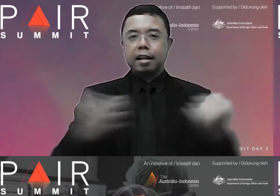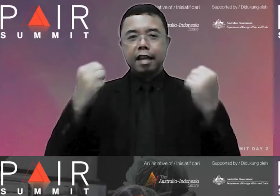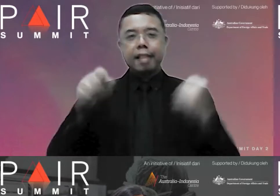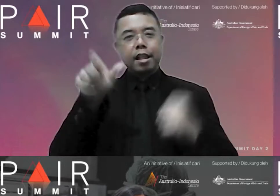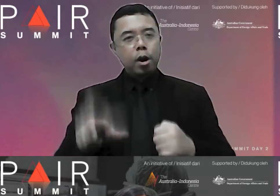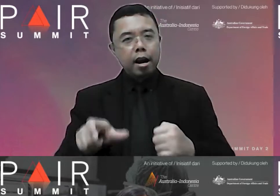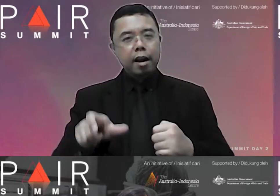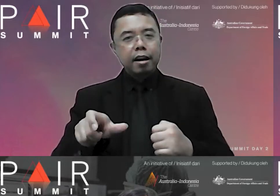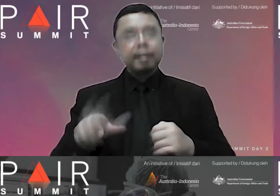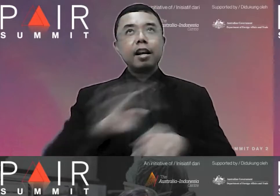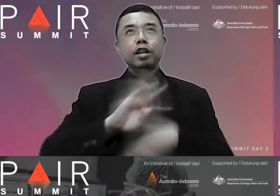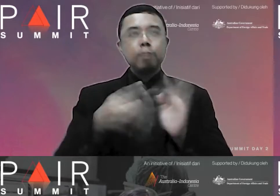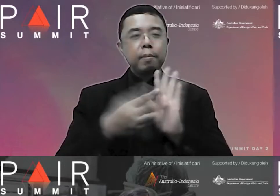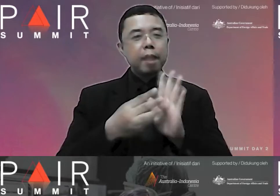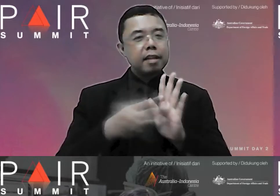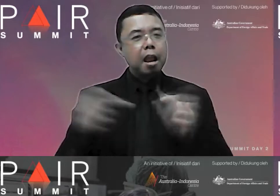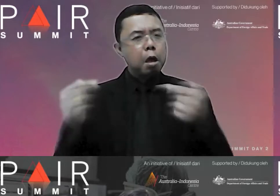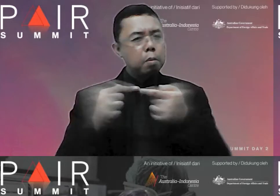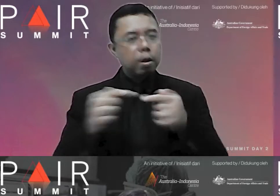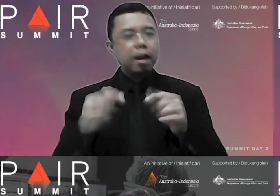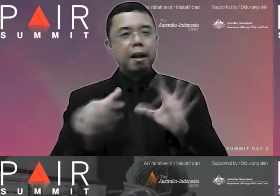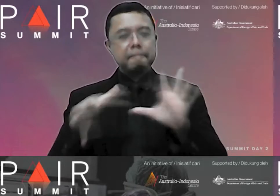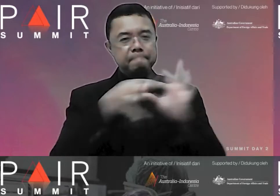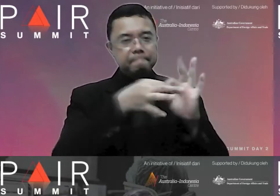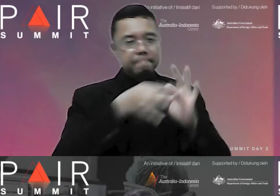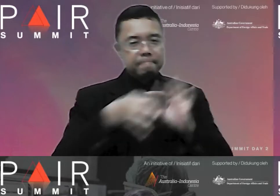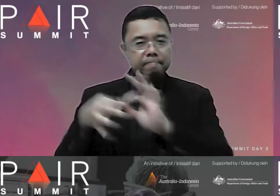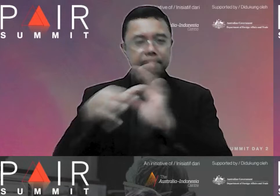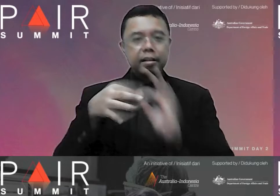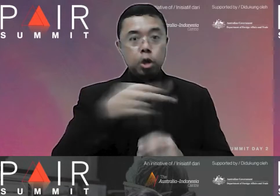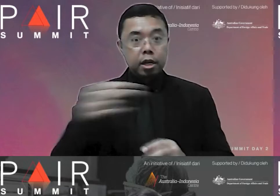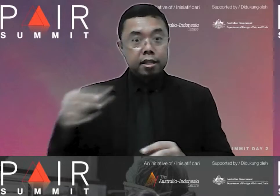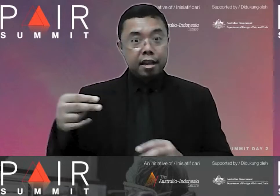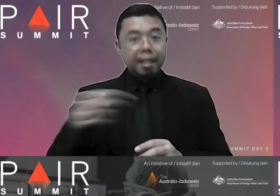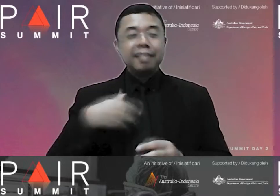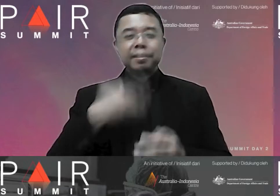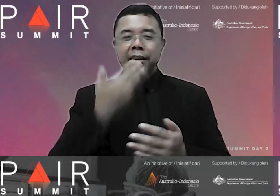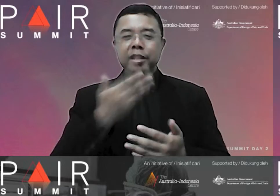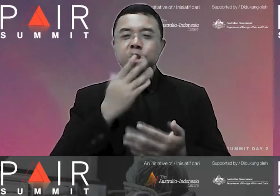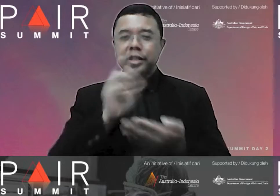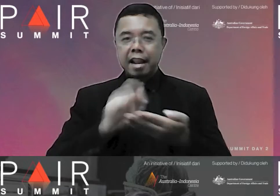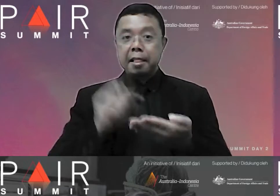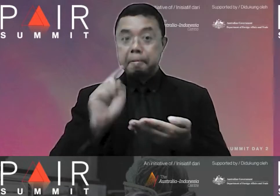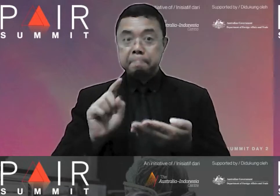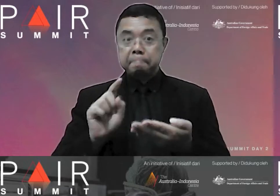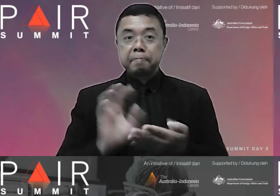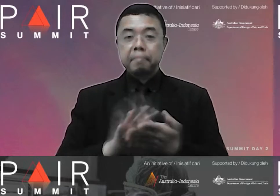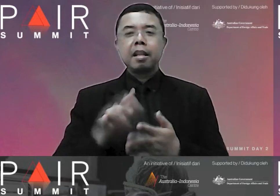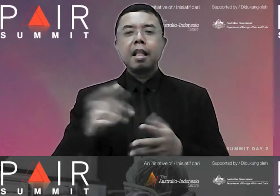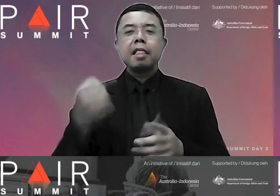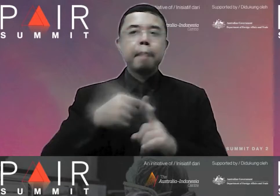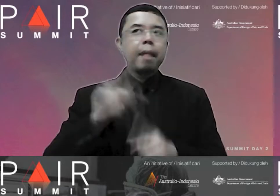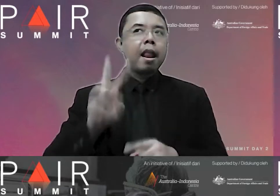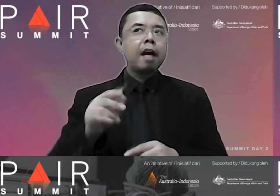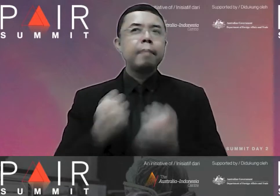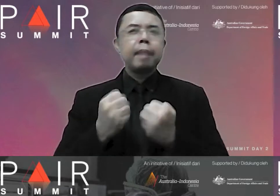Indonesia. Okay, well, look, that's good to know. Thank you. Thank you both so much. And interesting that you mentioned My Health, because we're fortunate we have